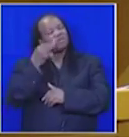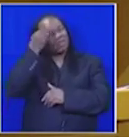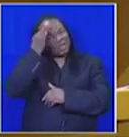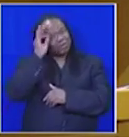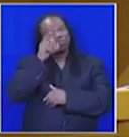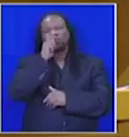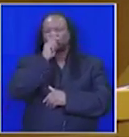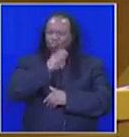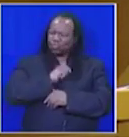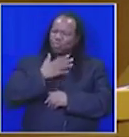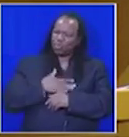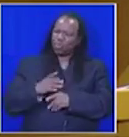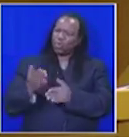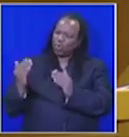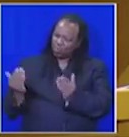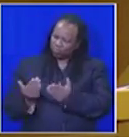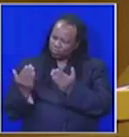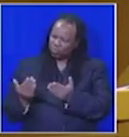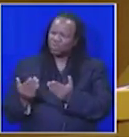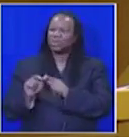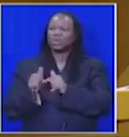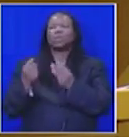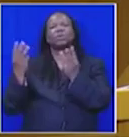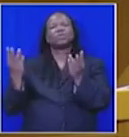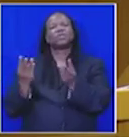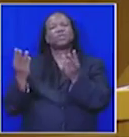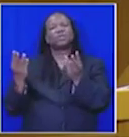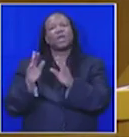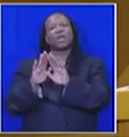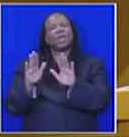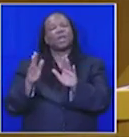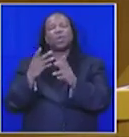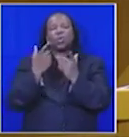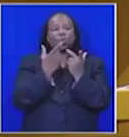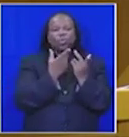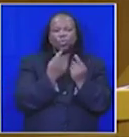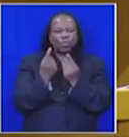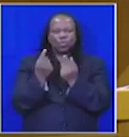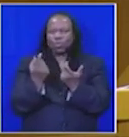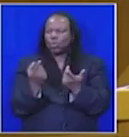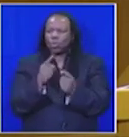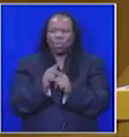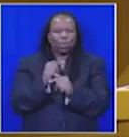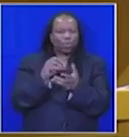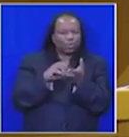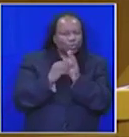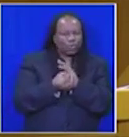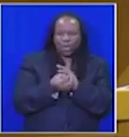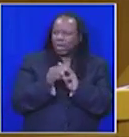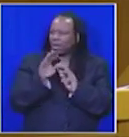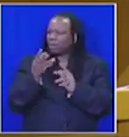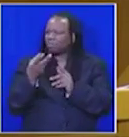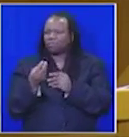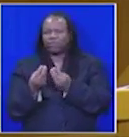of its citizens will not hesitate to make possible every effort to reduce potential harm, and accordingly,